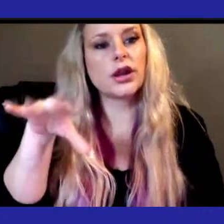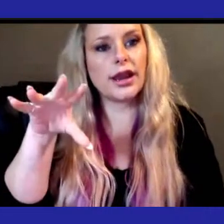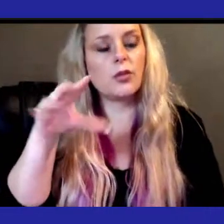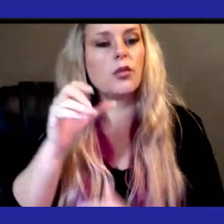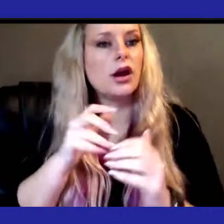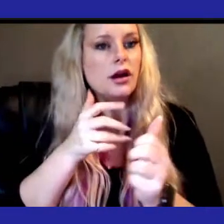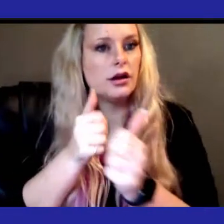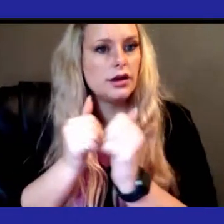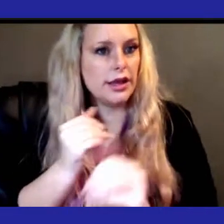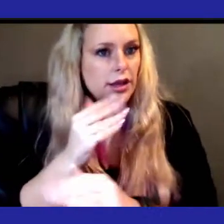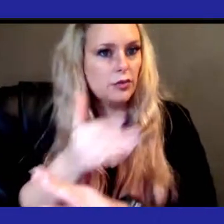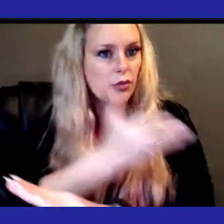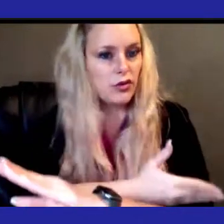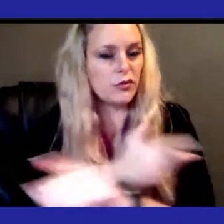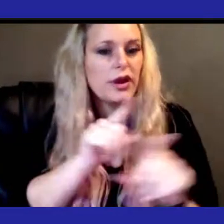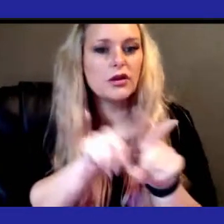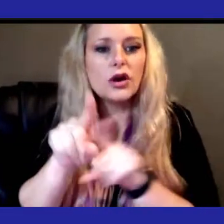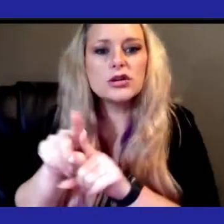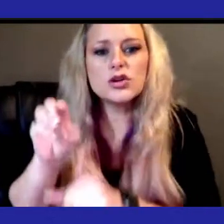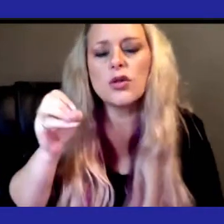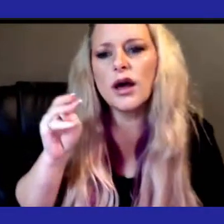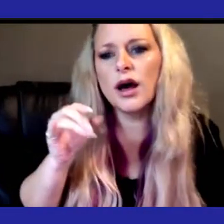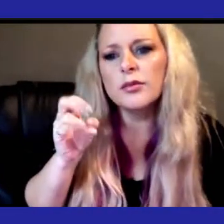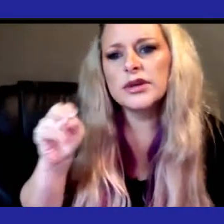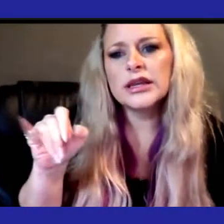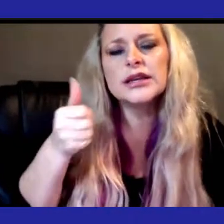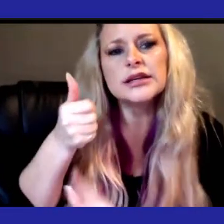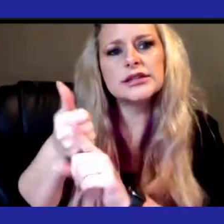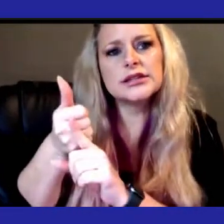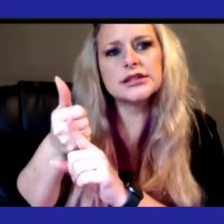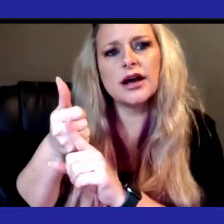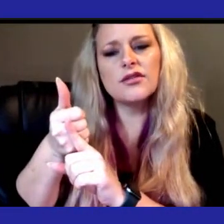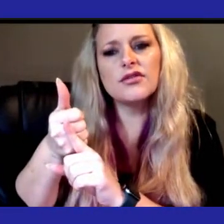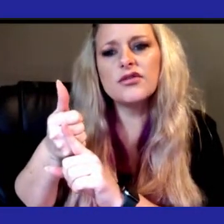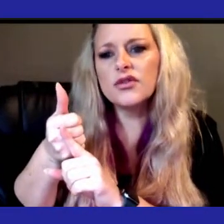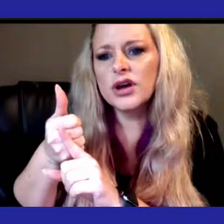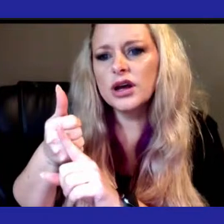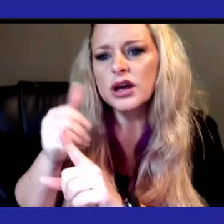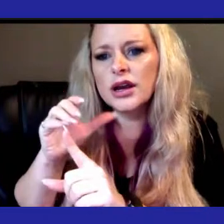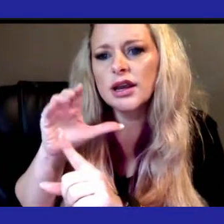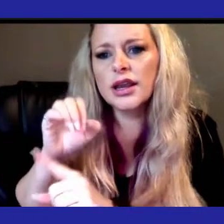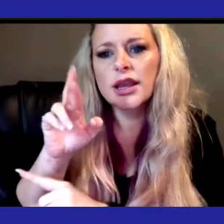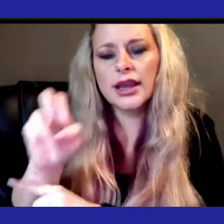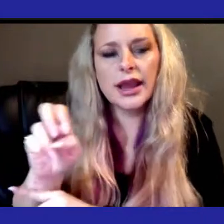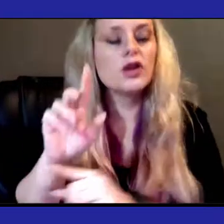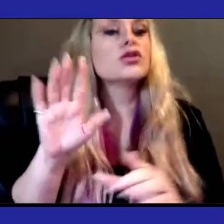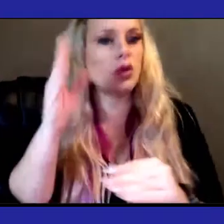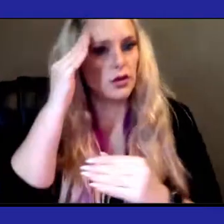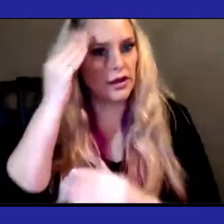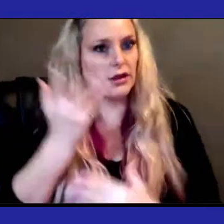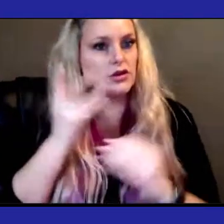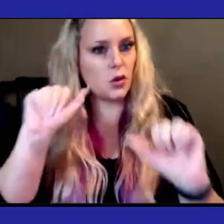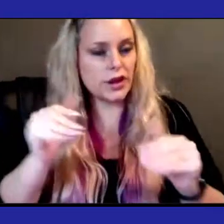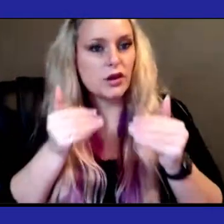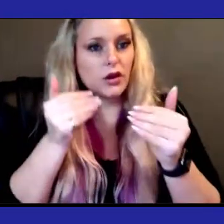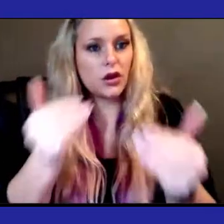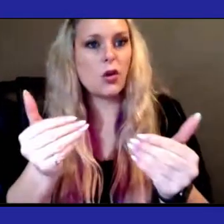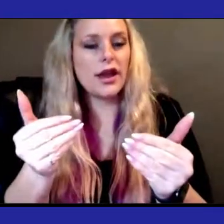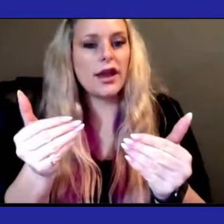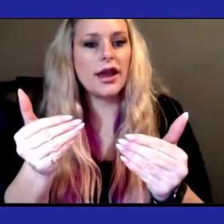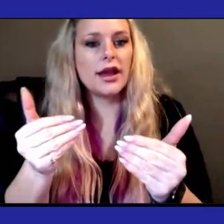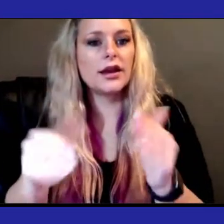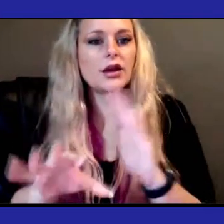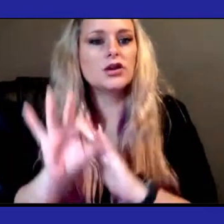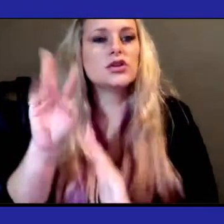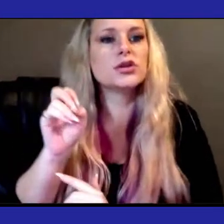with the OmniCell point of care implementation. At South Brooklyn, we have been given notice to proceed to design build vendor for the women's